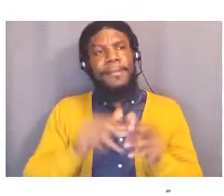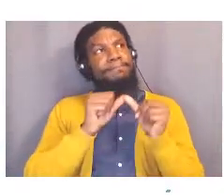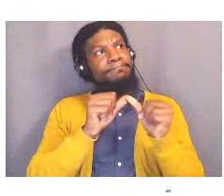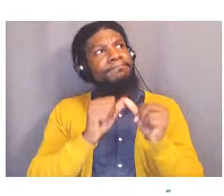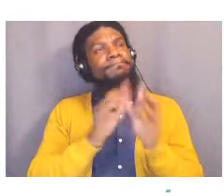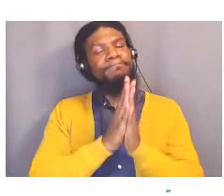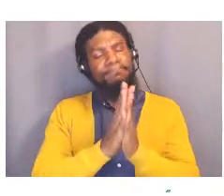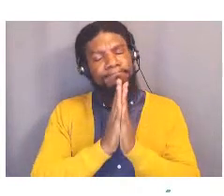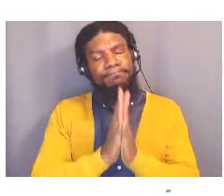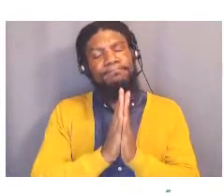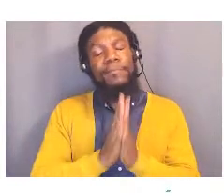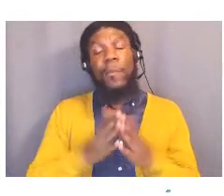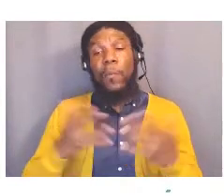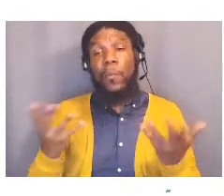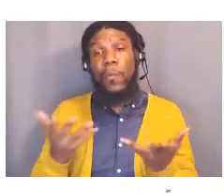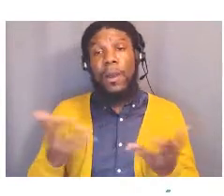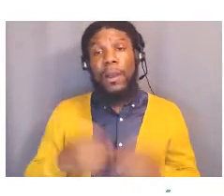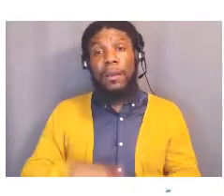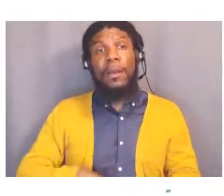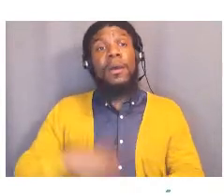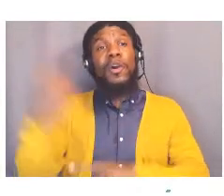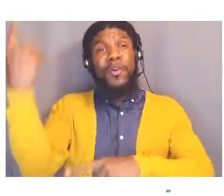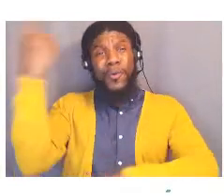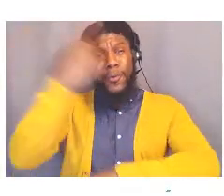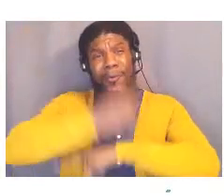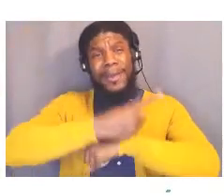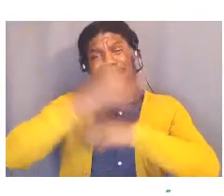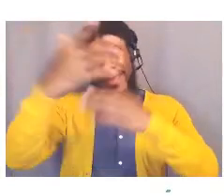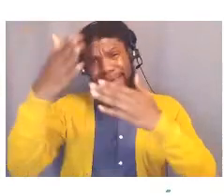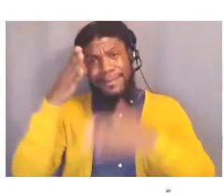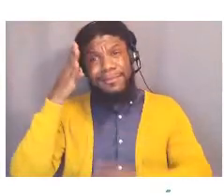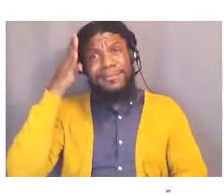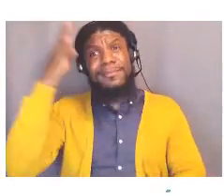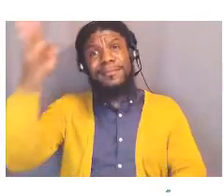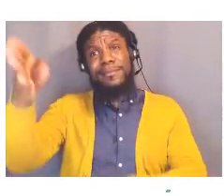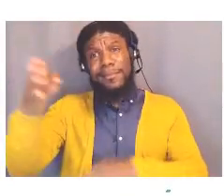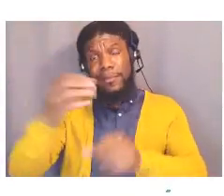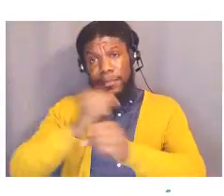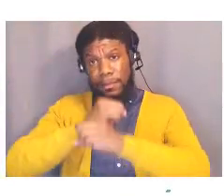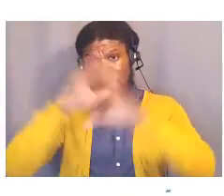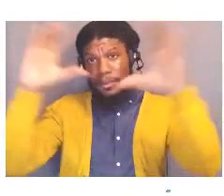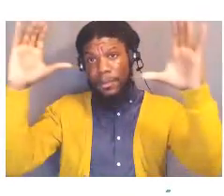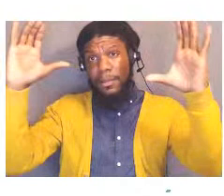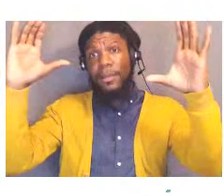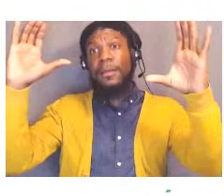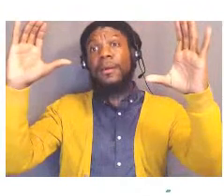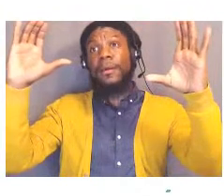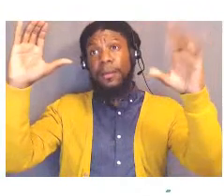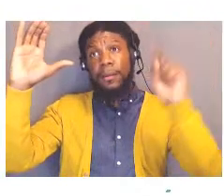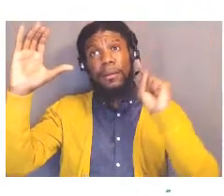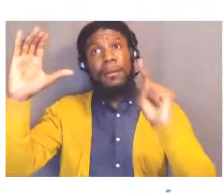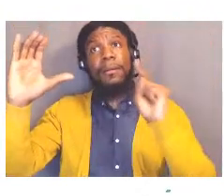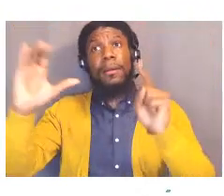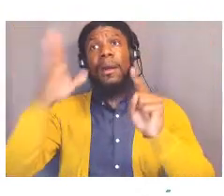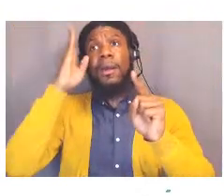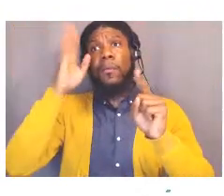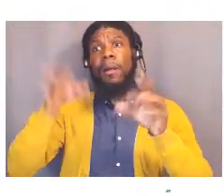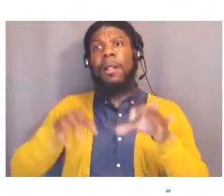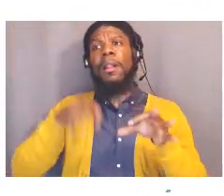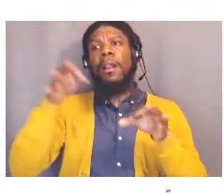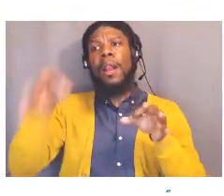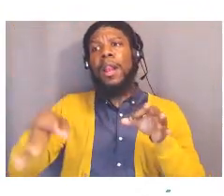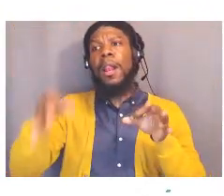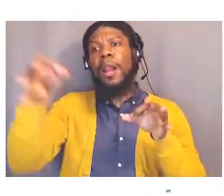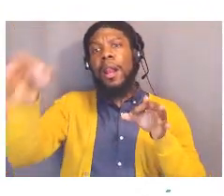I pray that one day our dream would not be deferred,